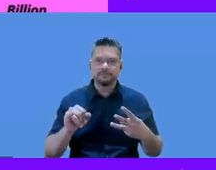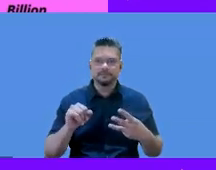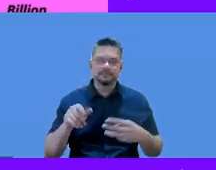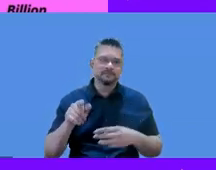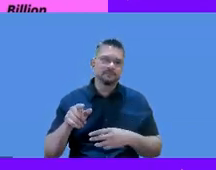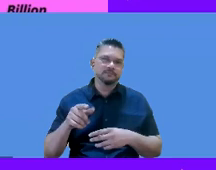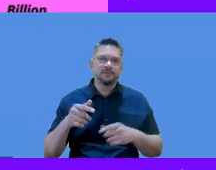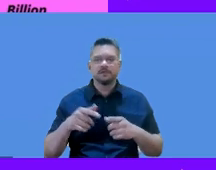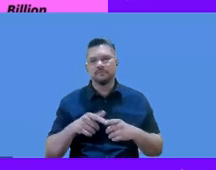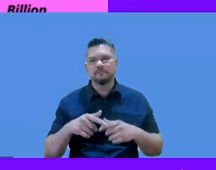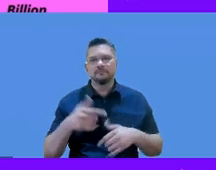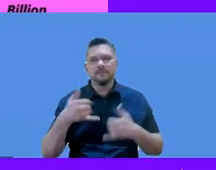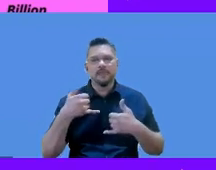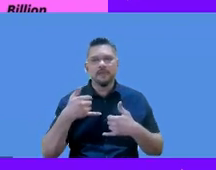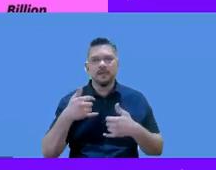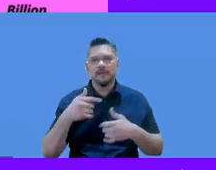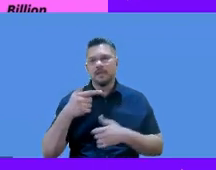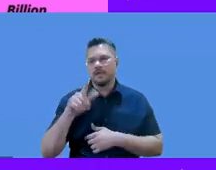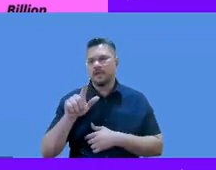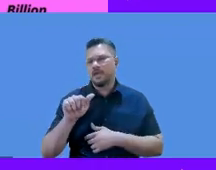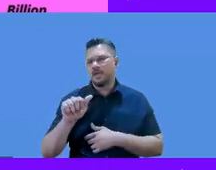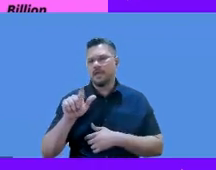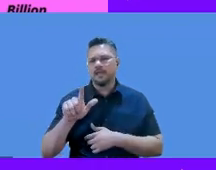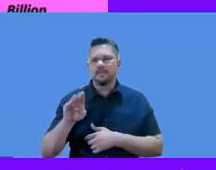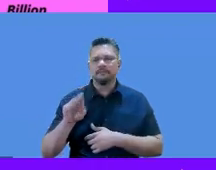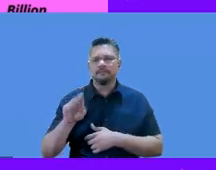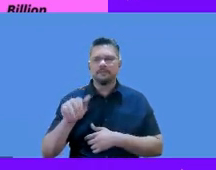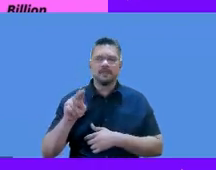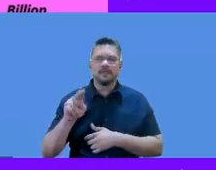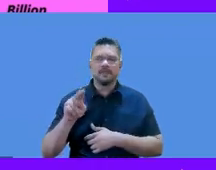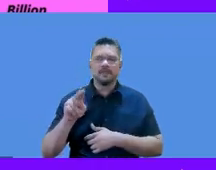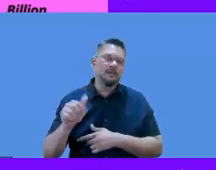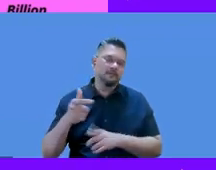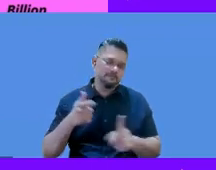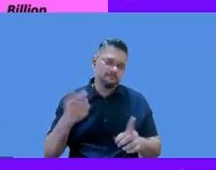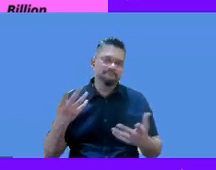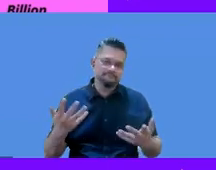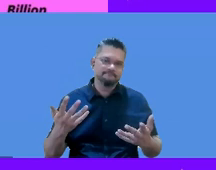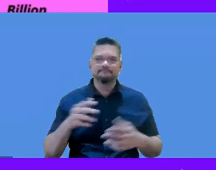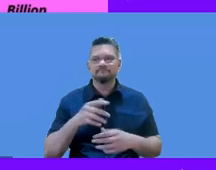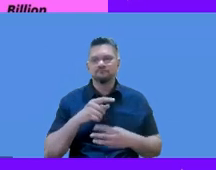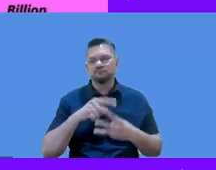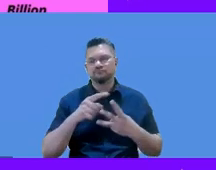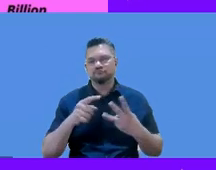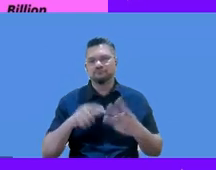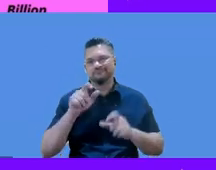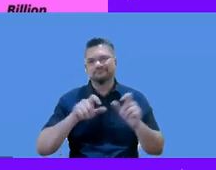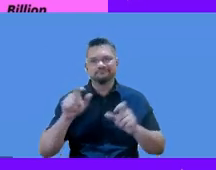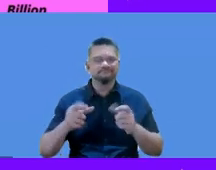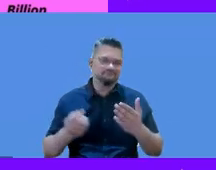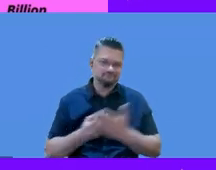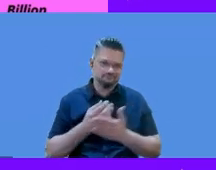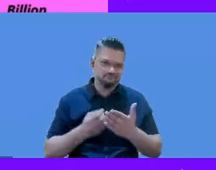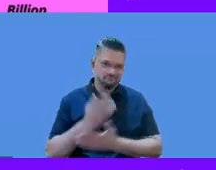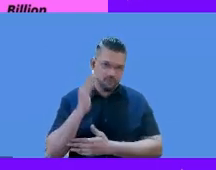again, another amazing youth advocate who is here to share her reflections with us today. So I'm just going to